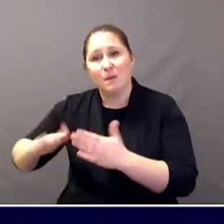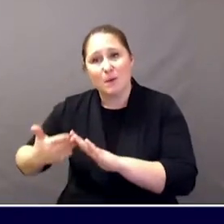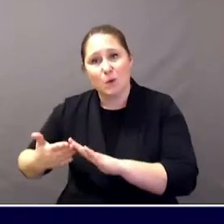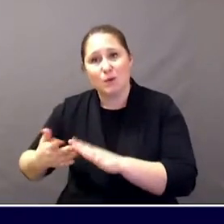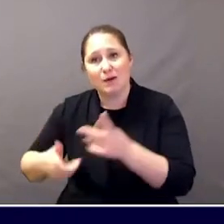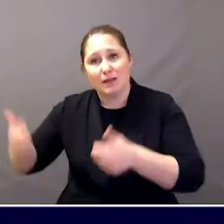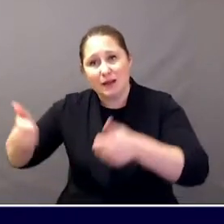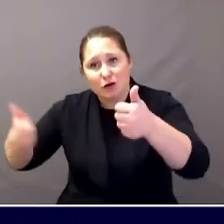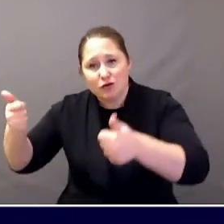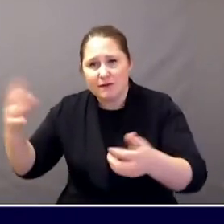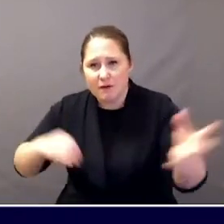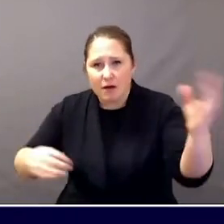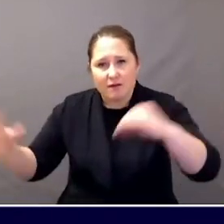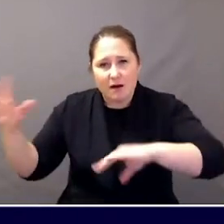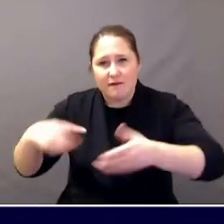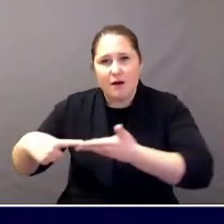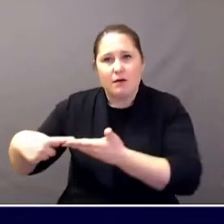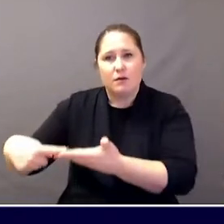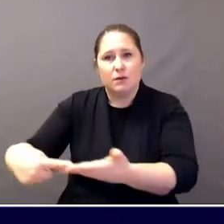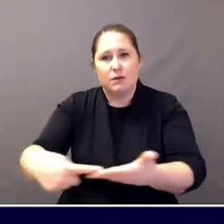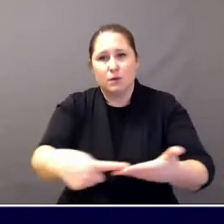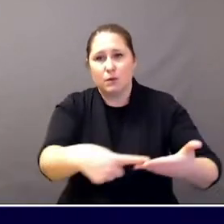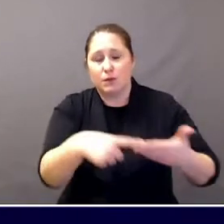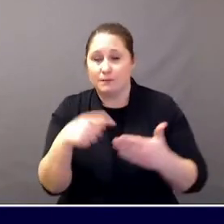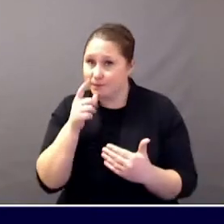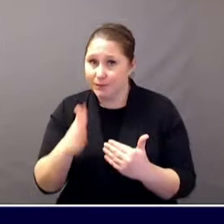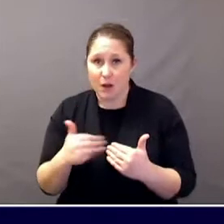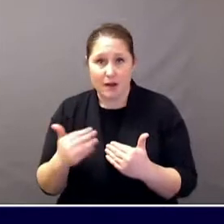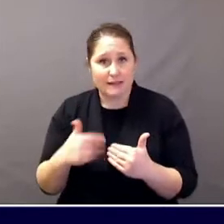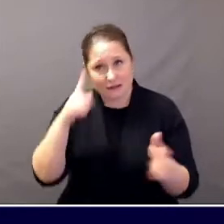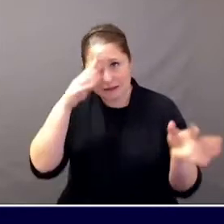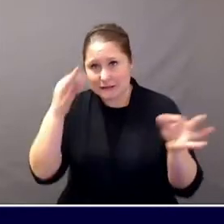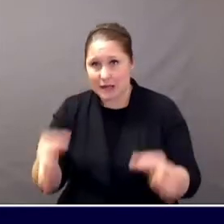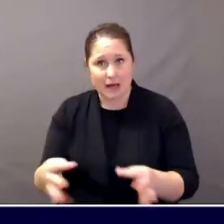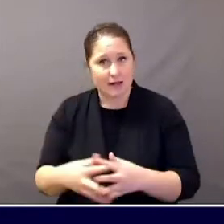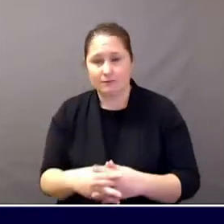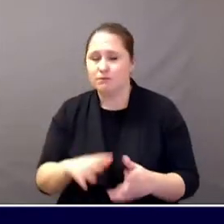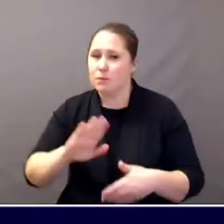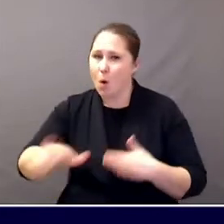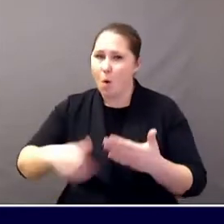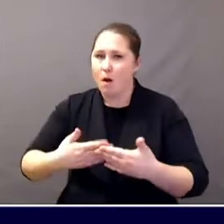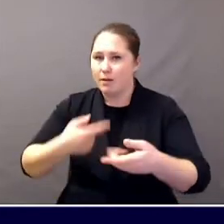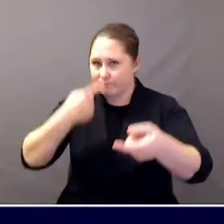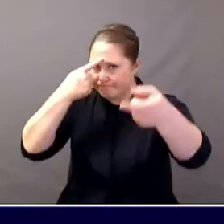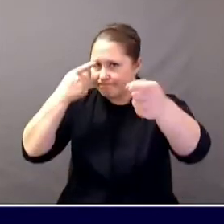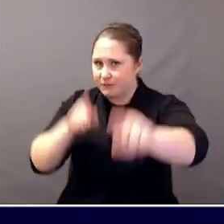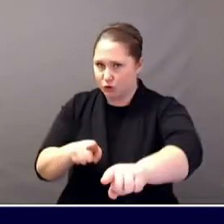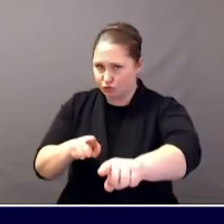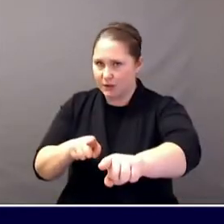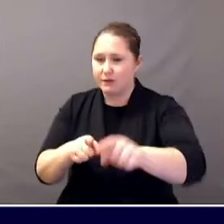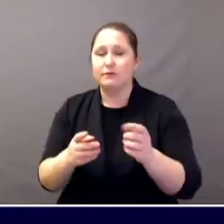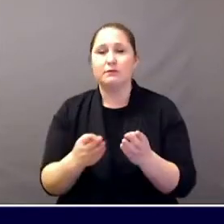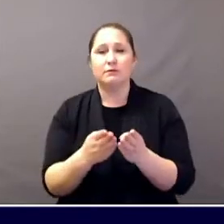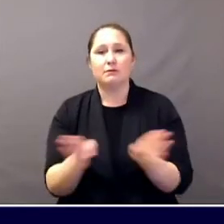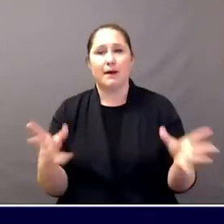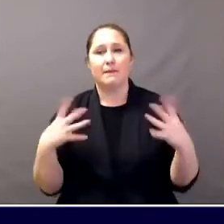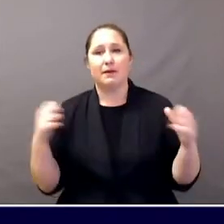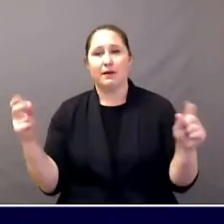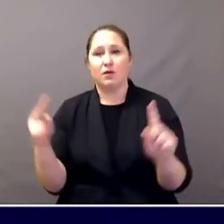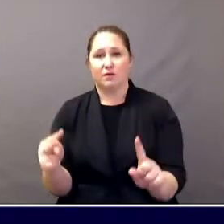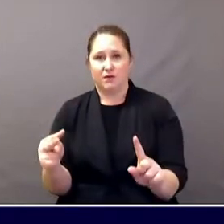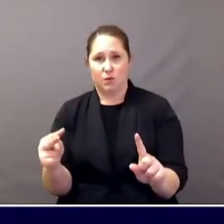decision, because it's not easy. And they all agreed with the public health perspective as